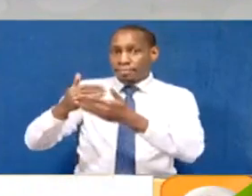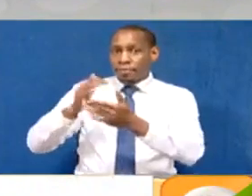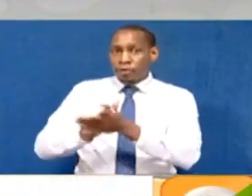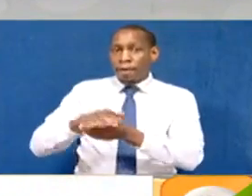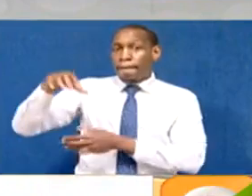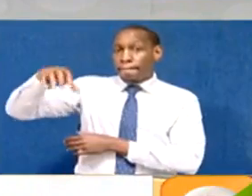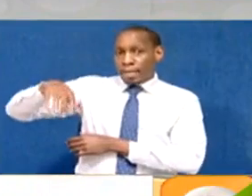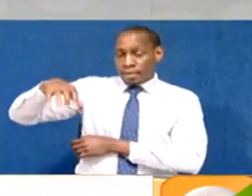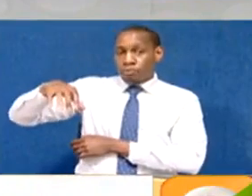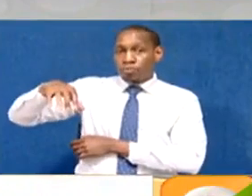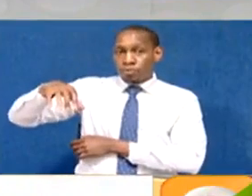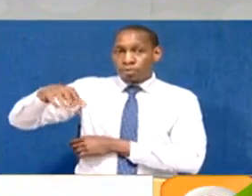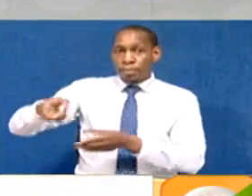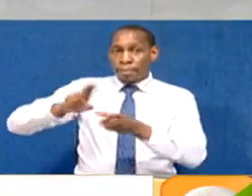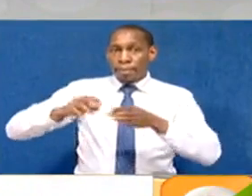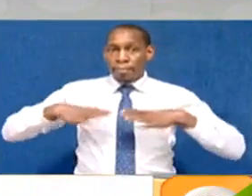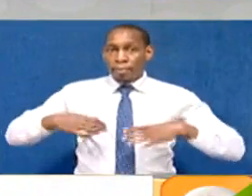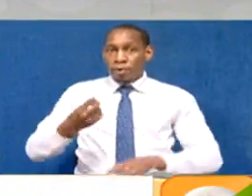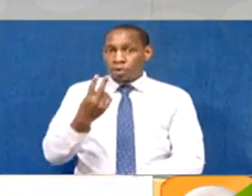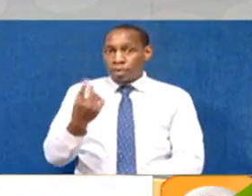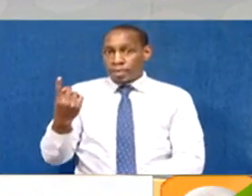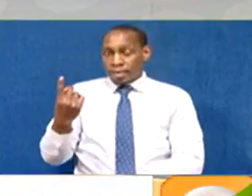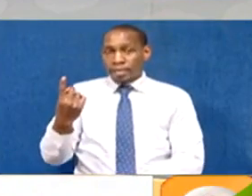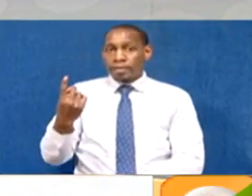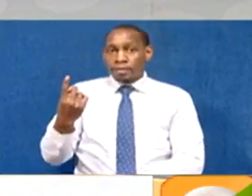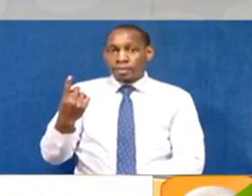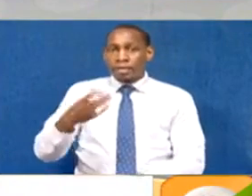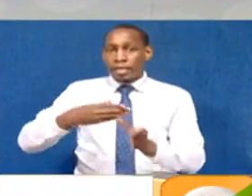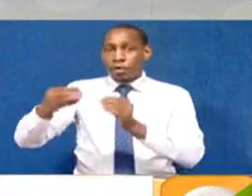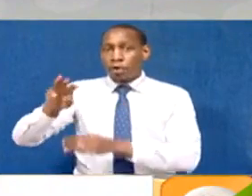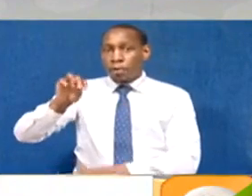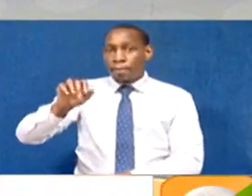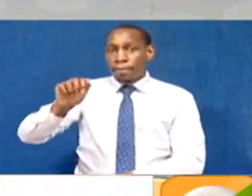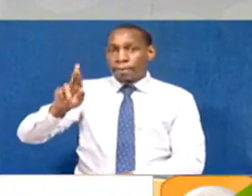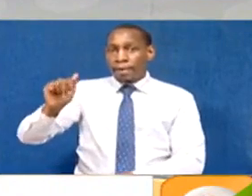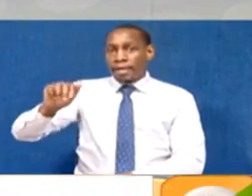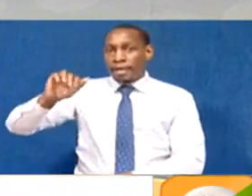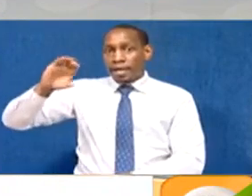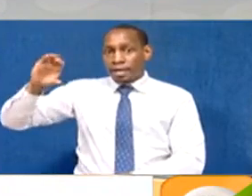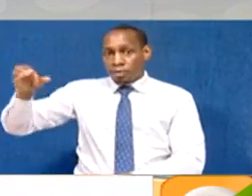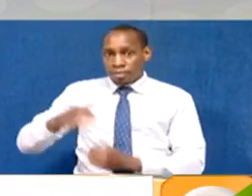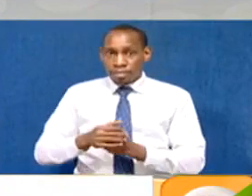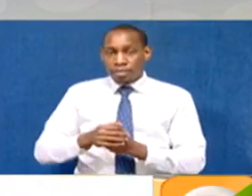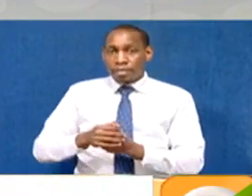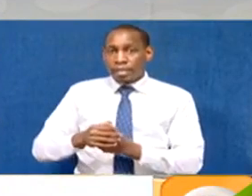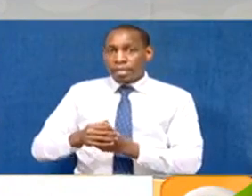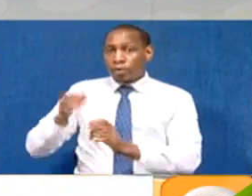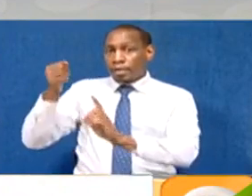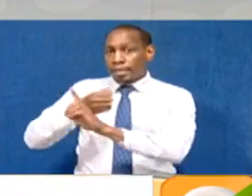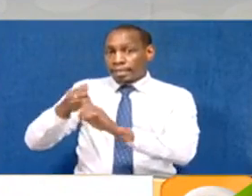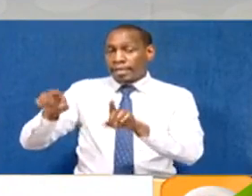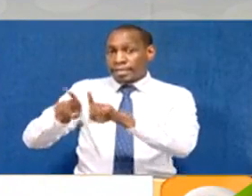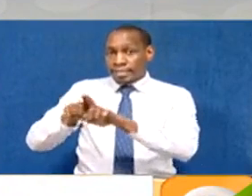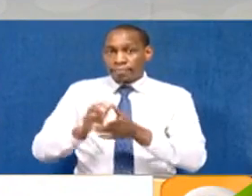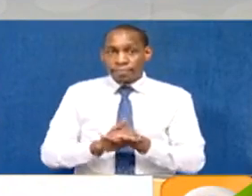a public service vehicle ferrying 21 passengers from Arabia to Mandera town in Mandera County was struck in a similar